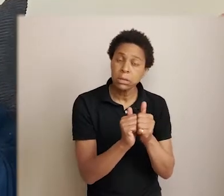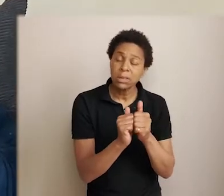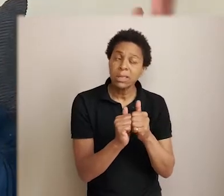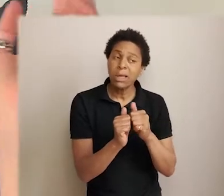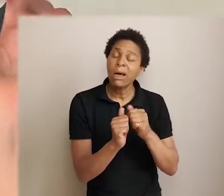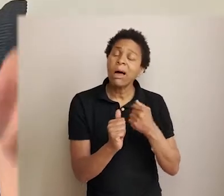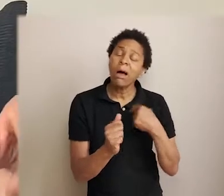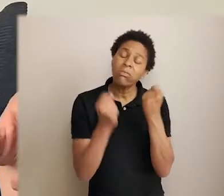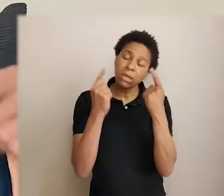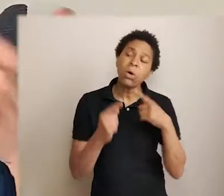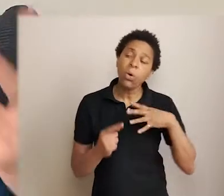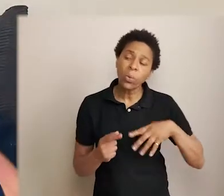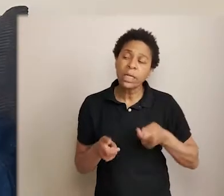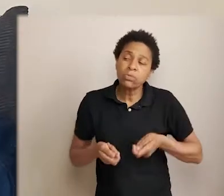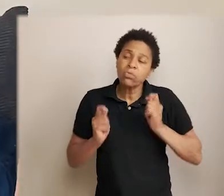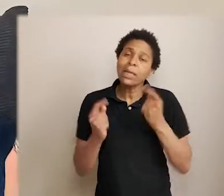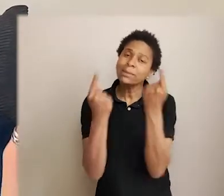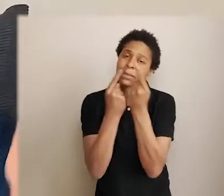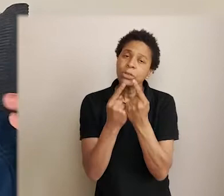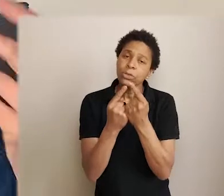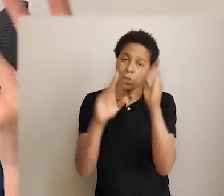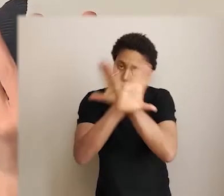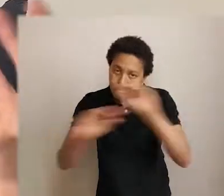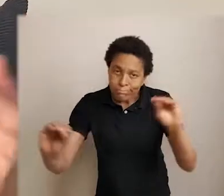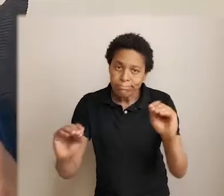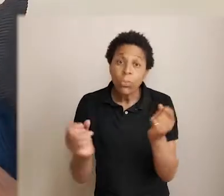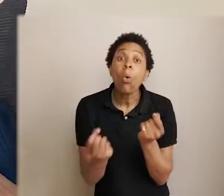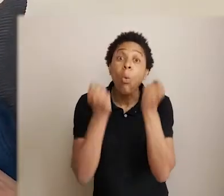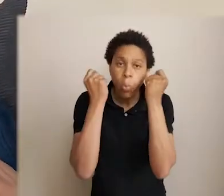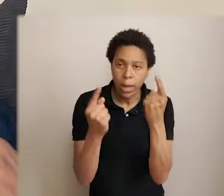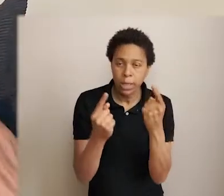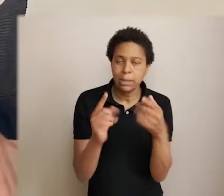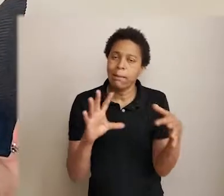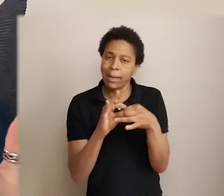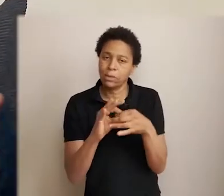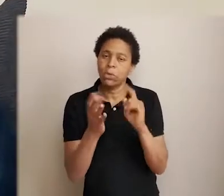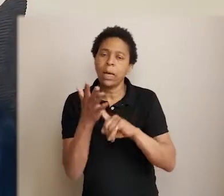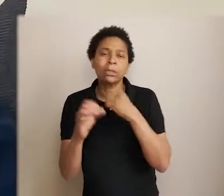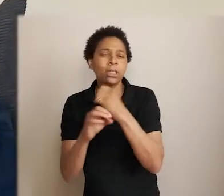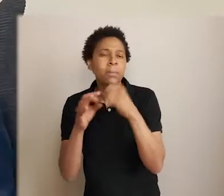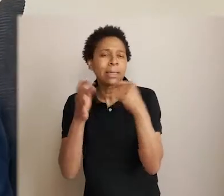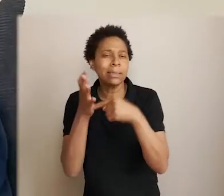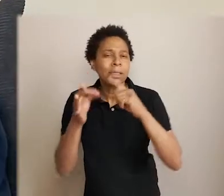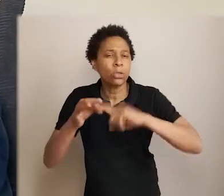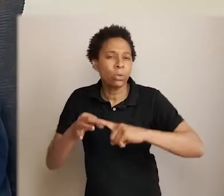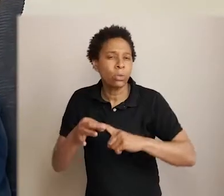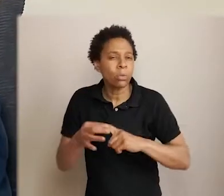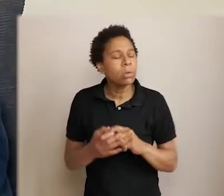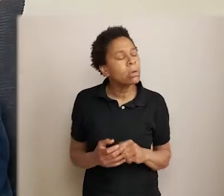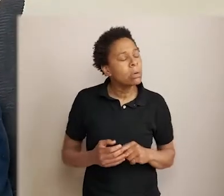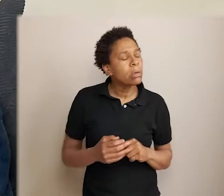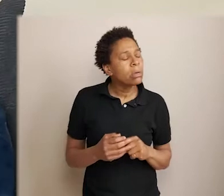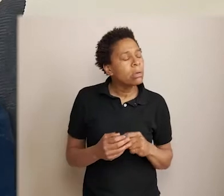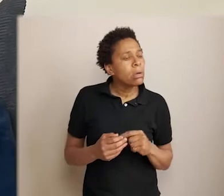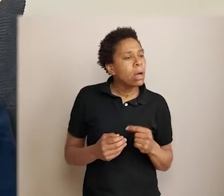issues affecting LGBT, wasn't added into later people. At work, I joined national LGBT